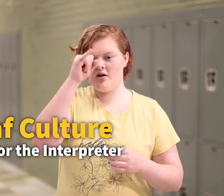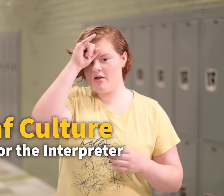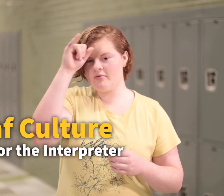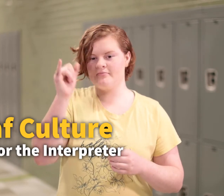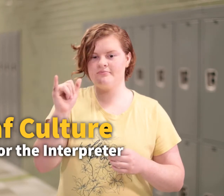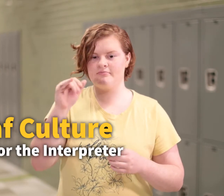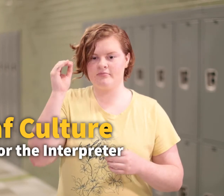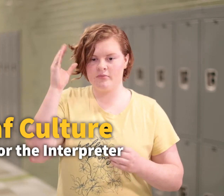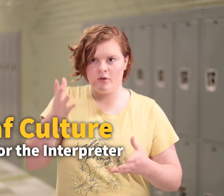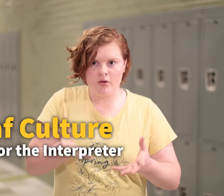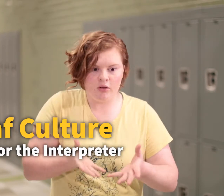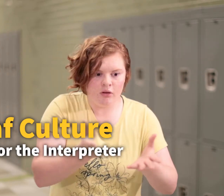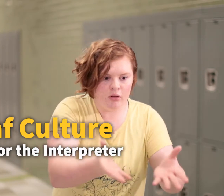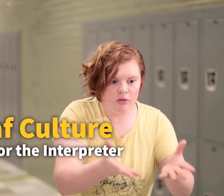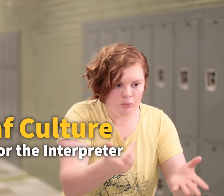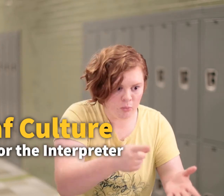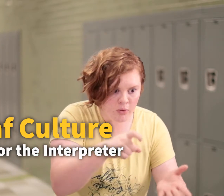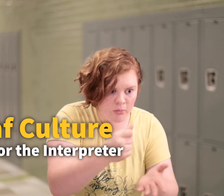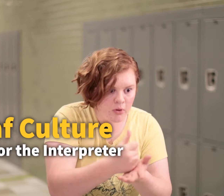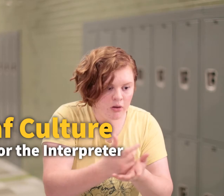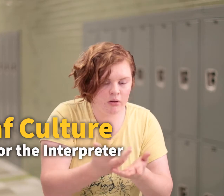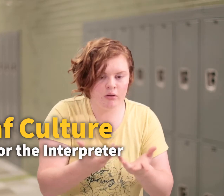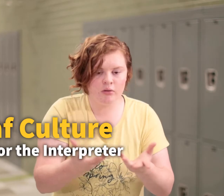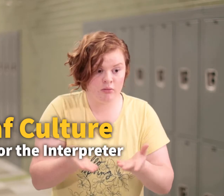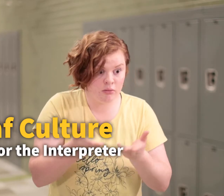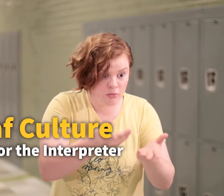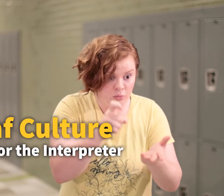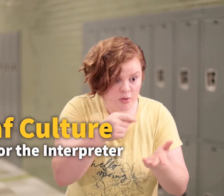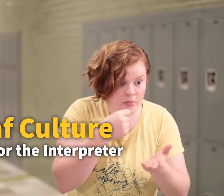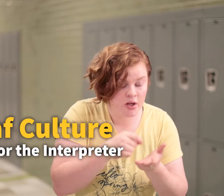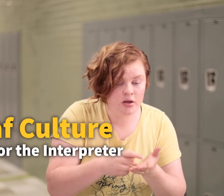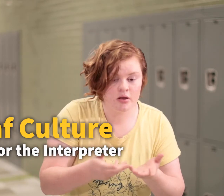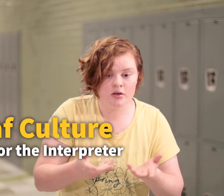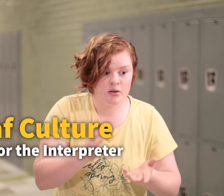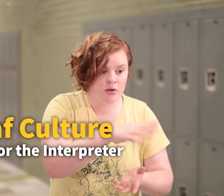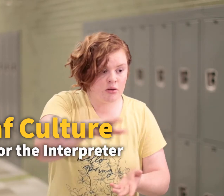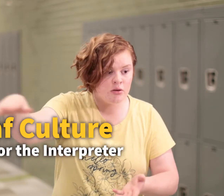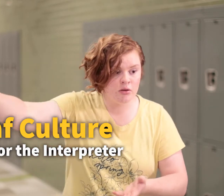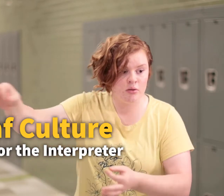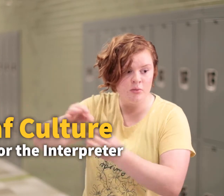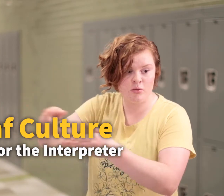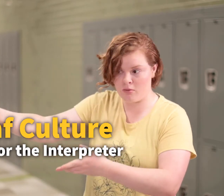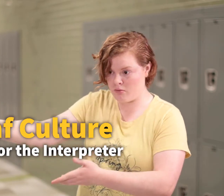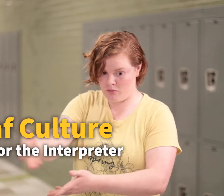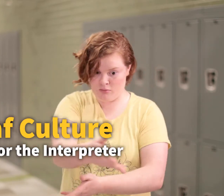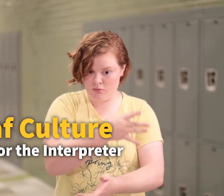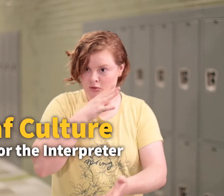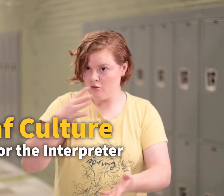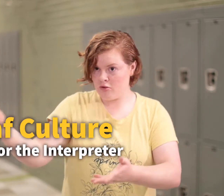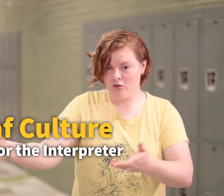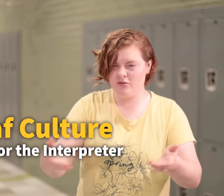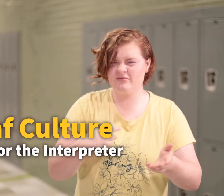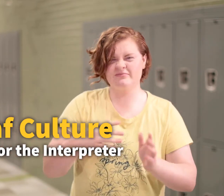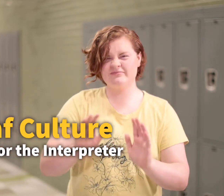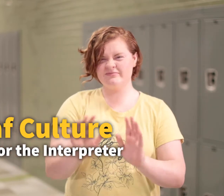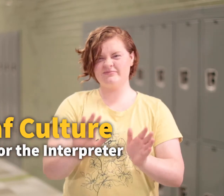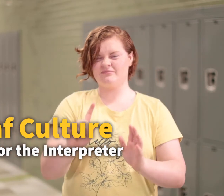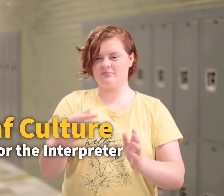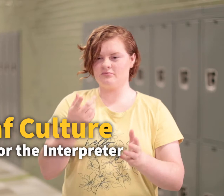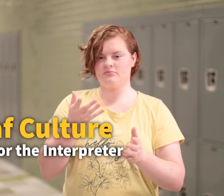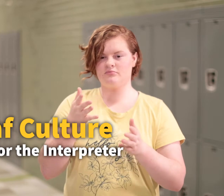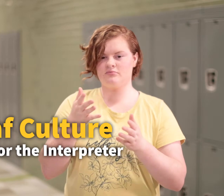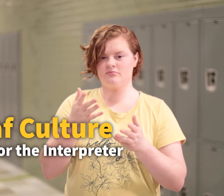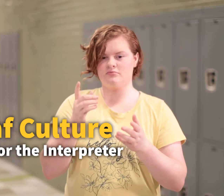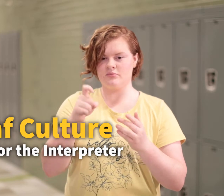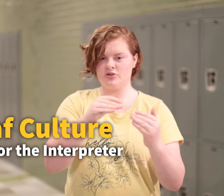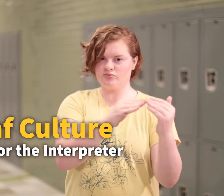deaf students aren't dumb. You know, we don't need to be helped. We don't need to have other students help us with things. That's not